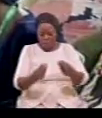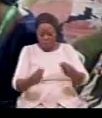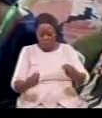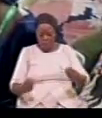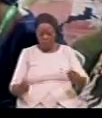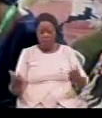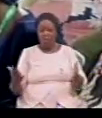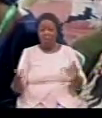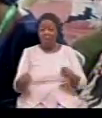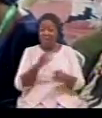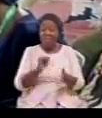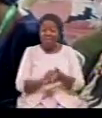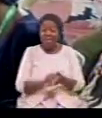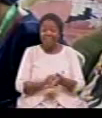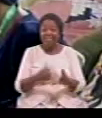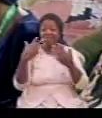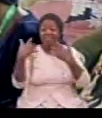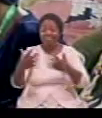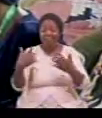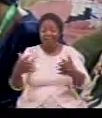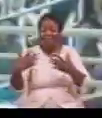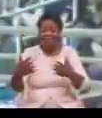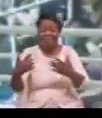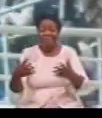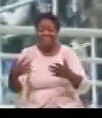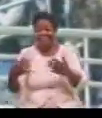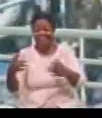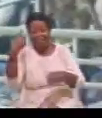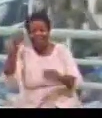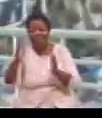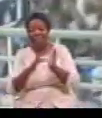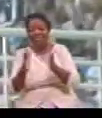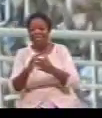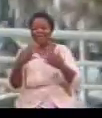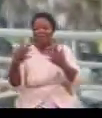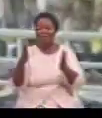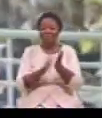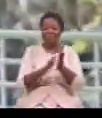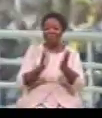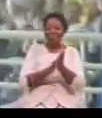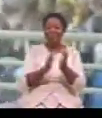good. Clap if you are going to clap.